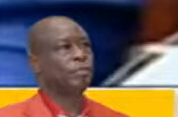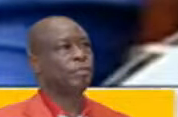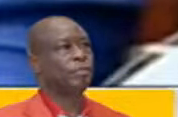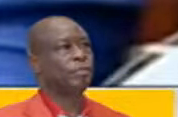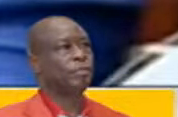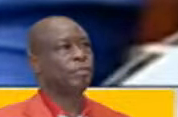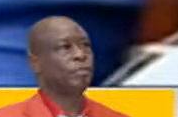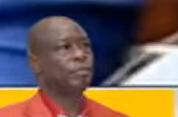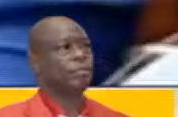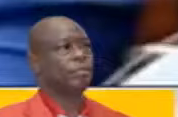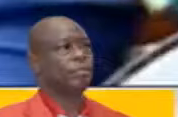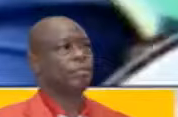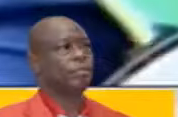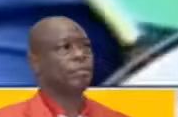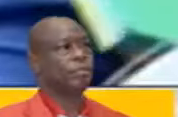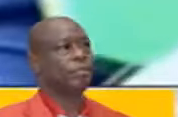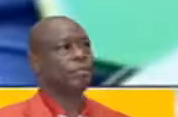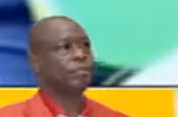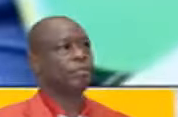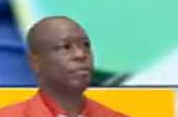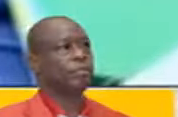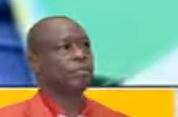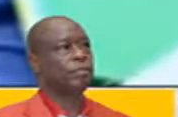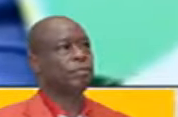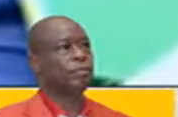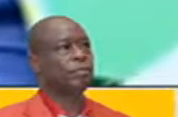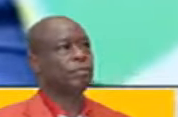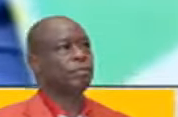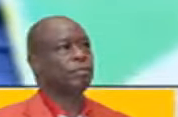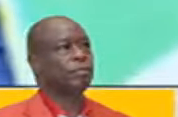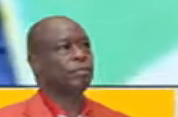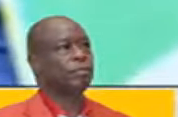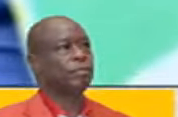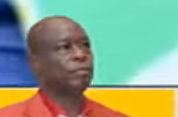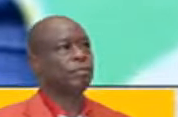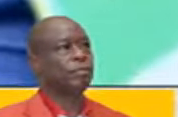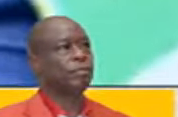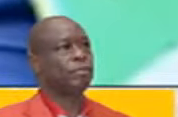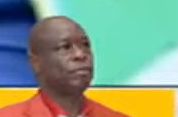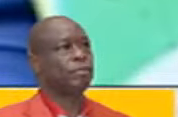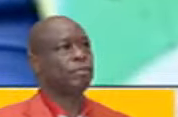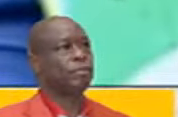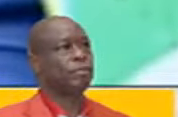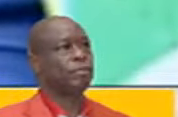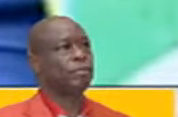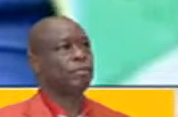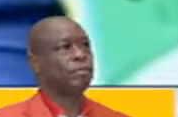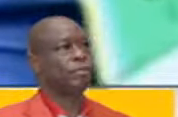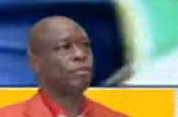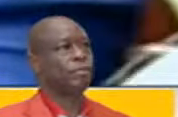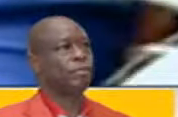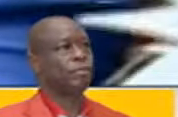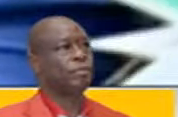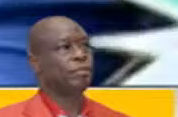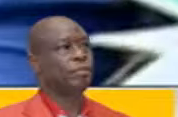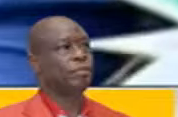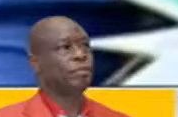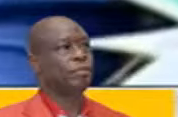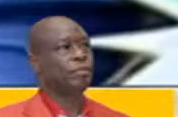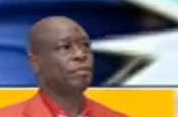The admission by the Deputy President? If you look at paragraphs